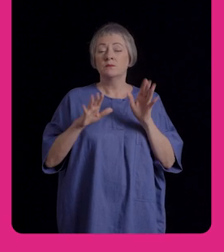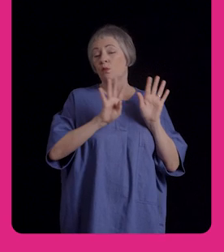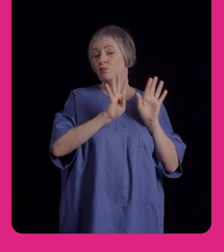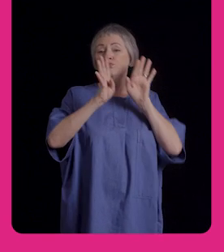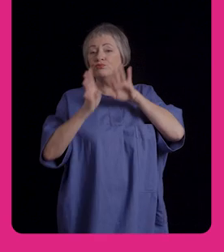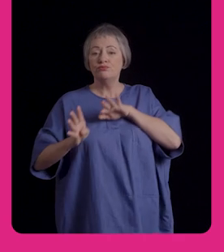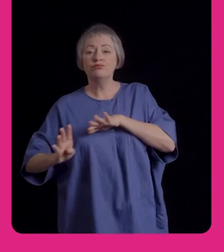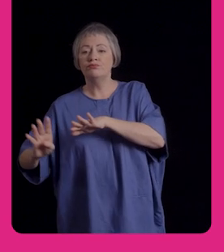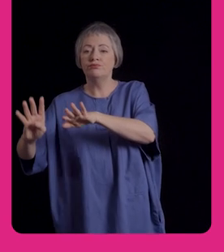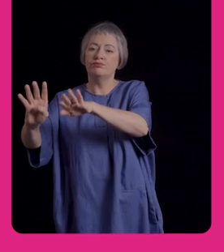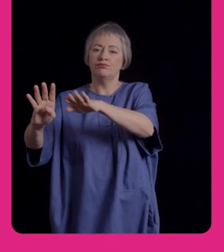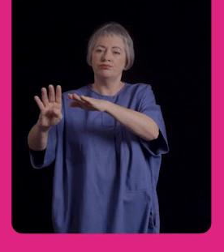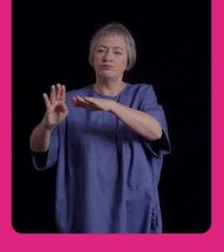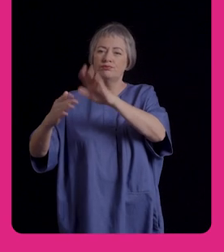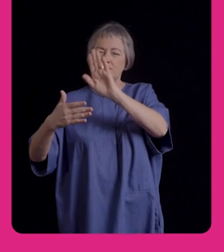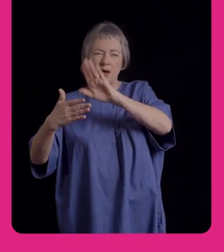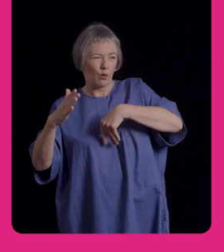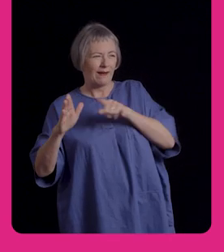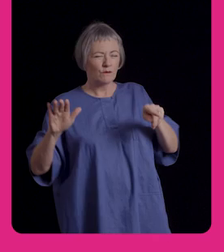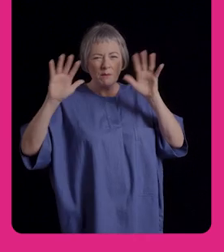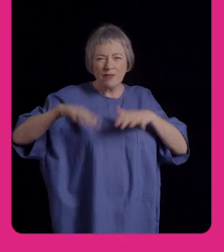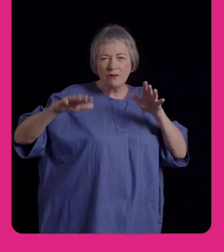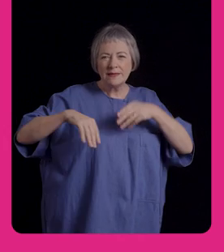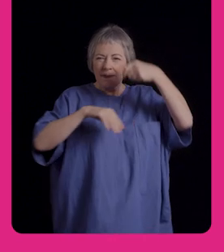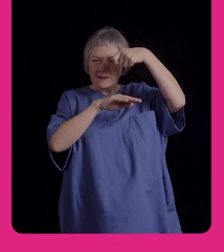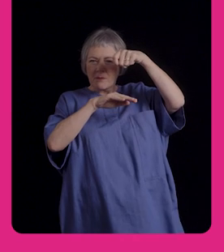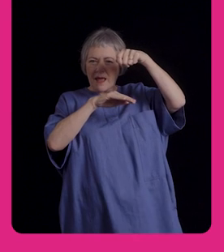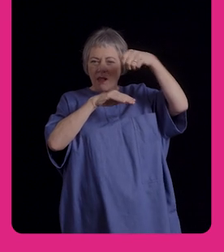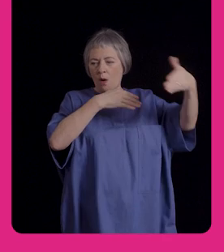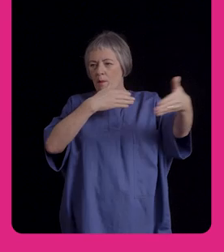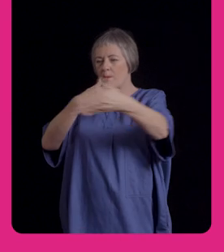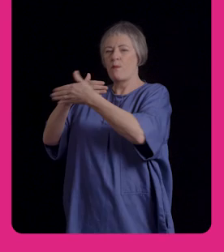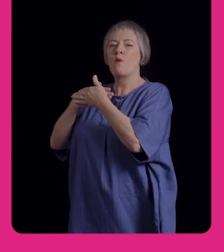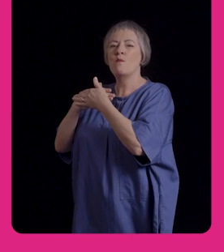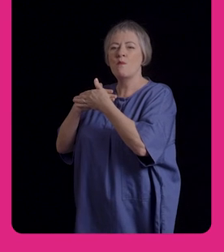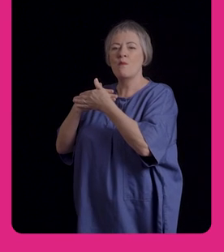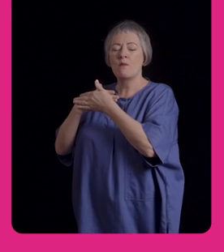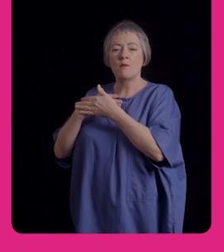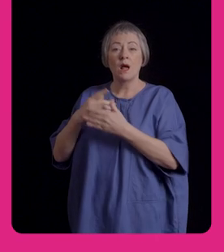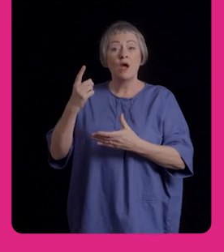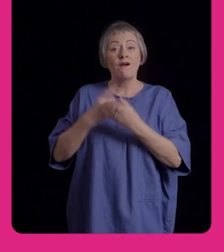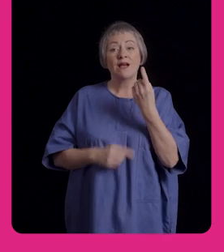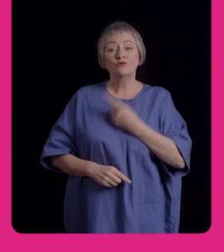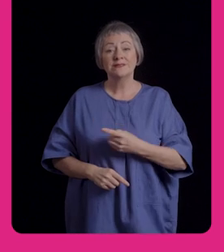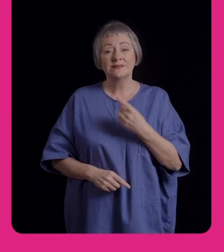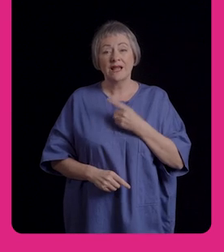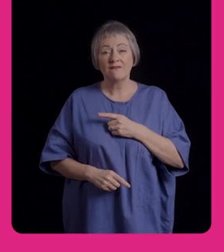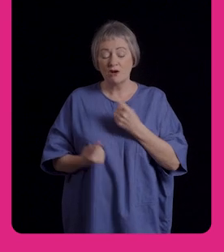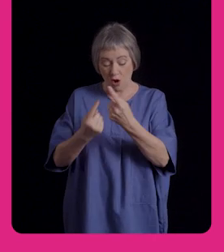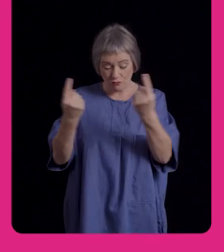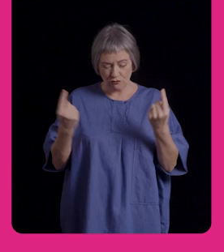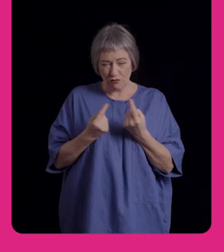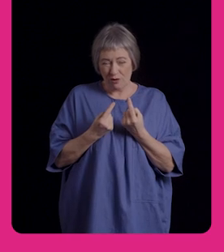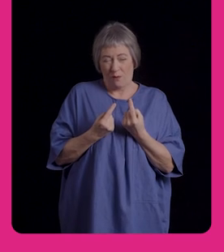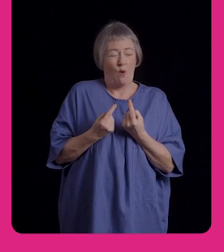all hurry inside to get out of the rain, and a little bell tinkles over the door as you shut it behind you. And you find yourselves in a